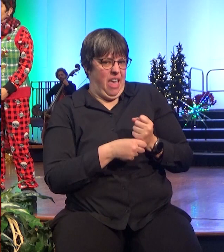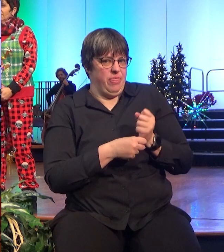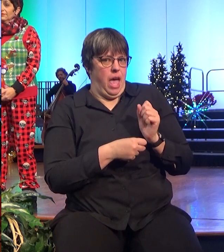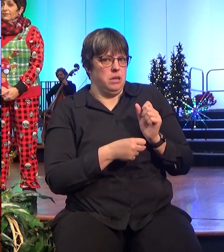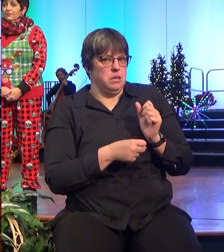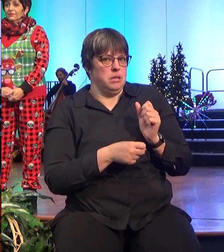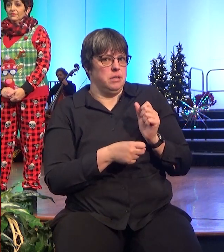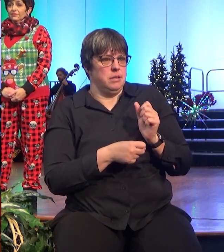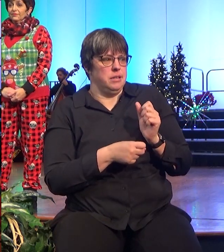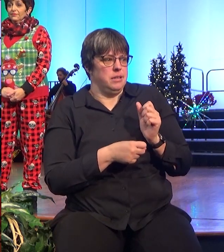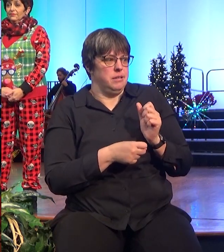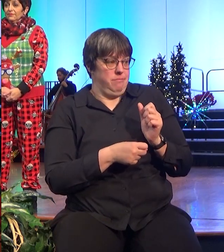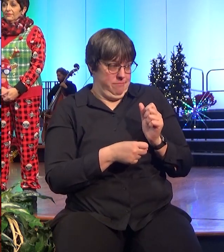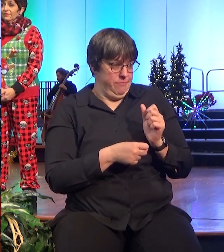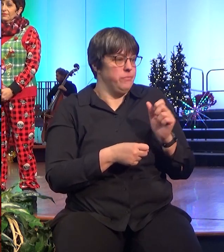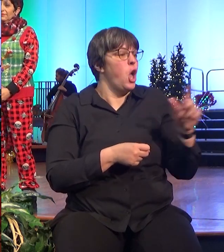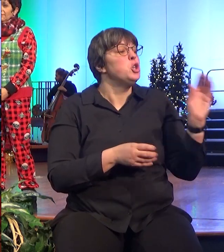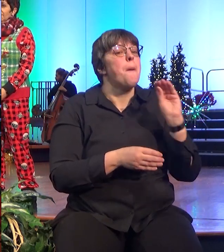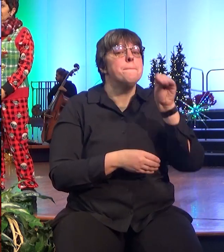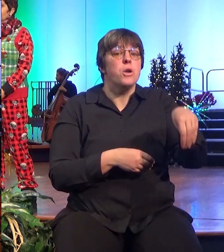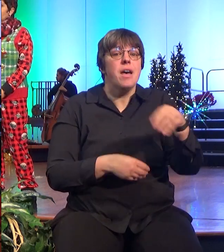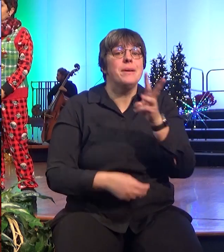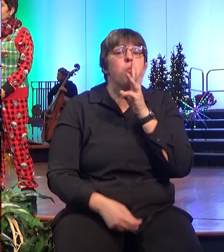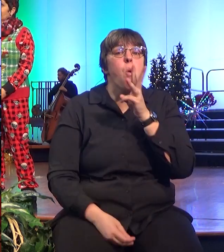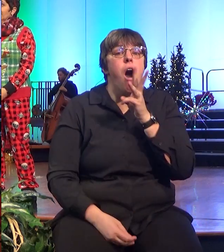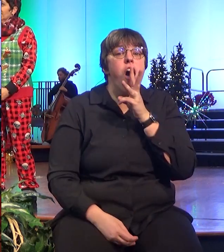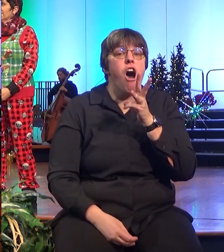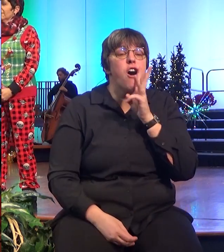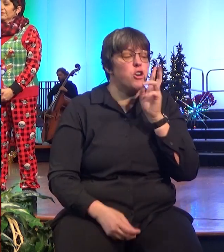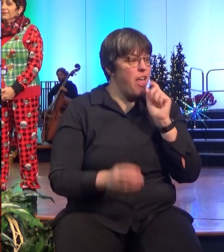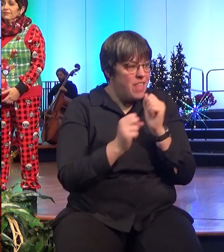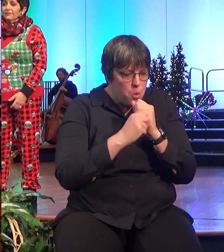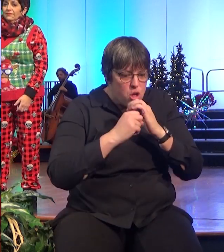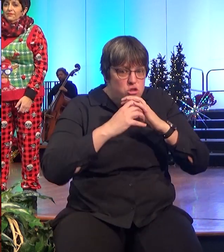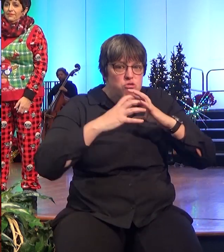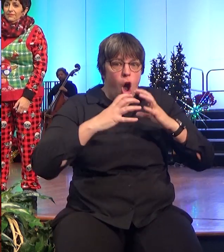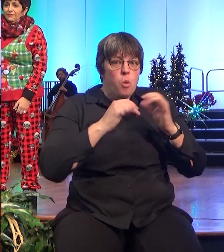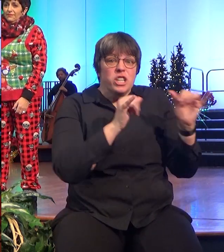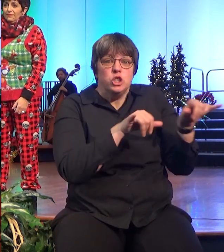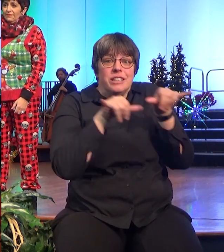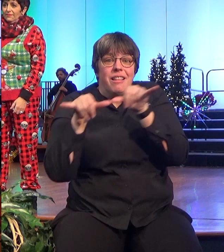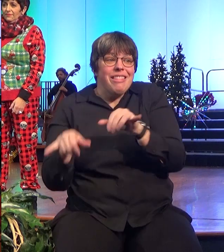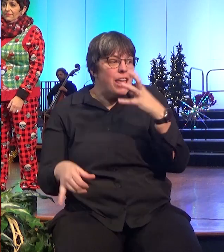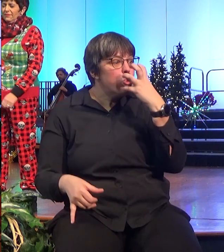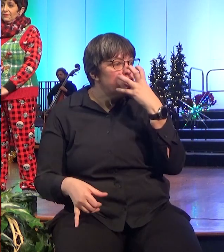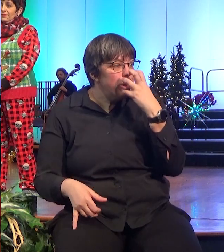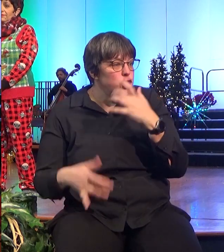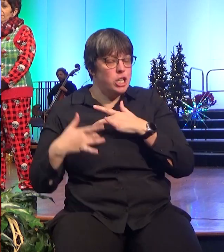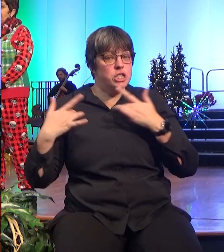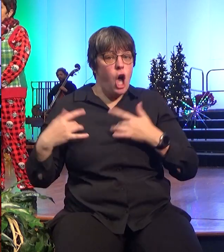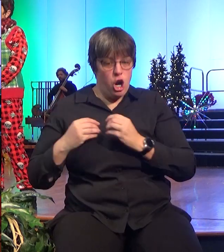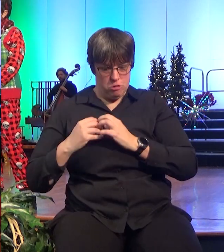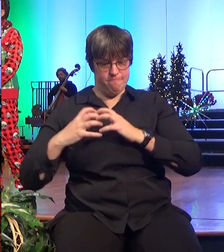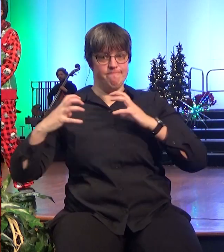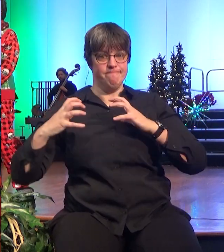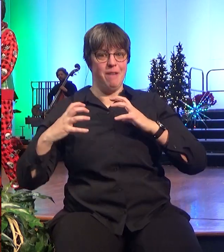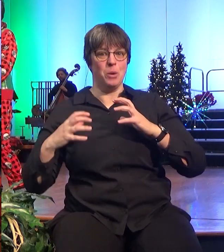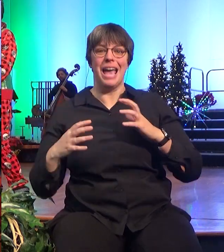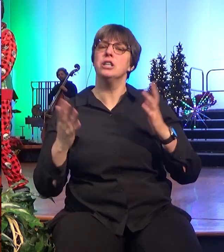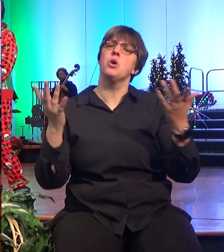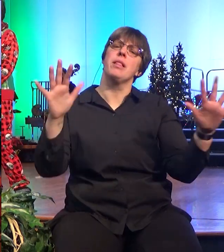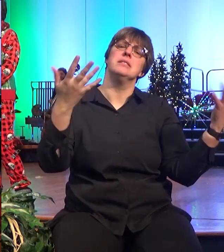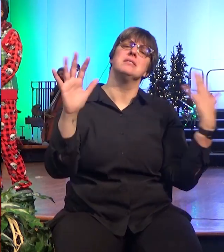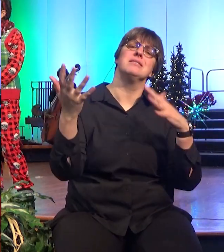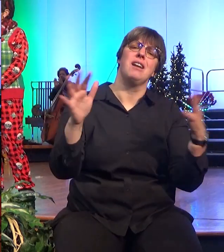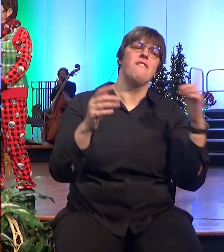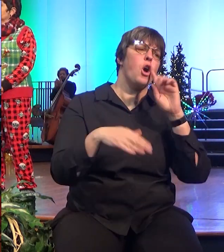in water and your hearts will grow just like the Grinches did, all right? Those are very cool. Those are a gift from our youth ministry. How about a hand for all the people